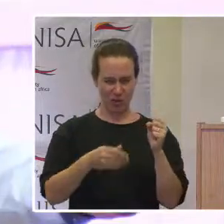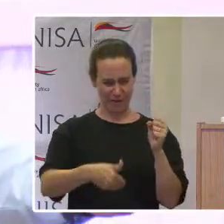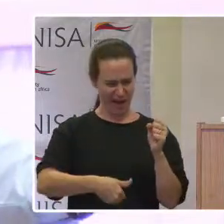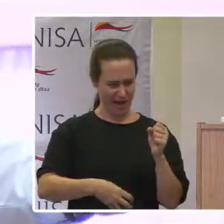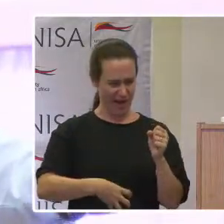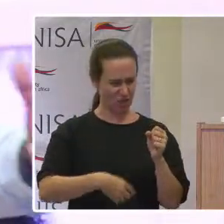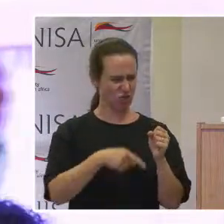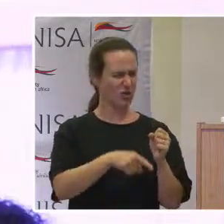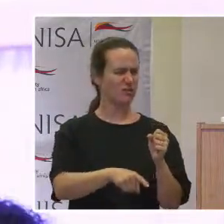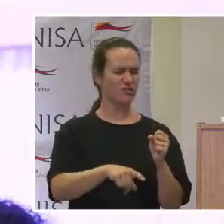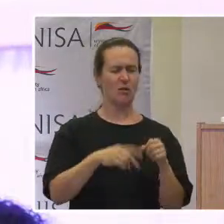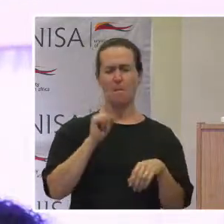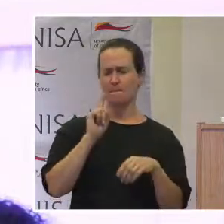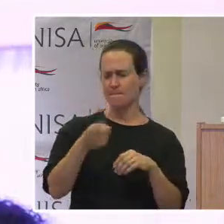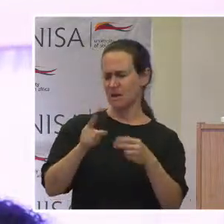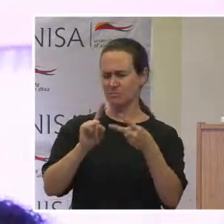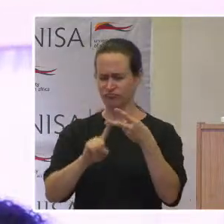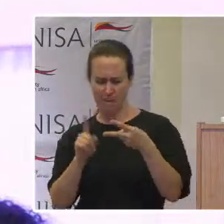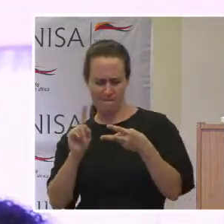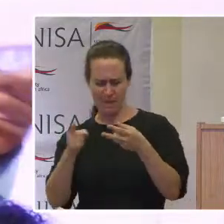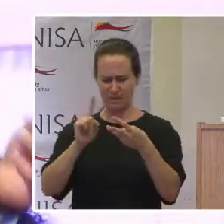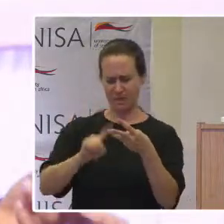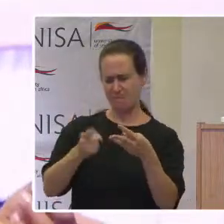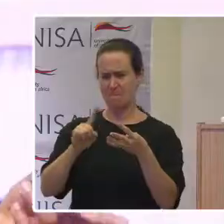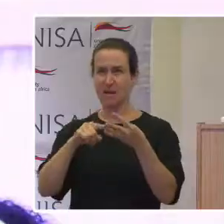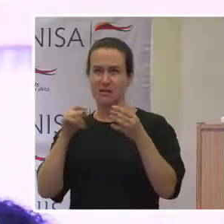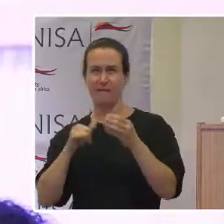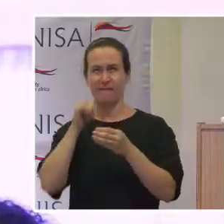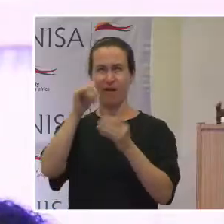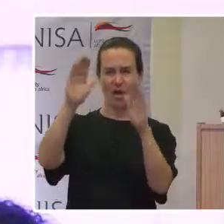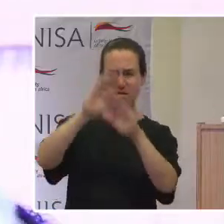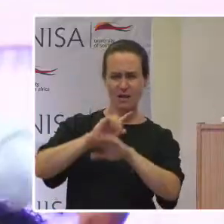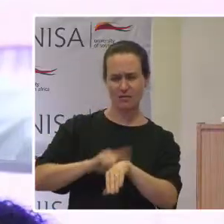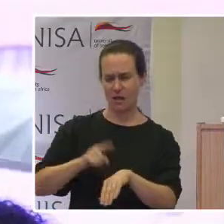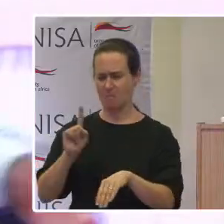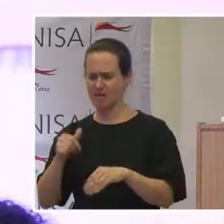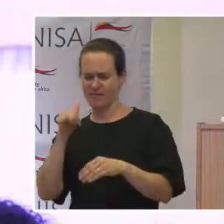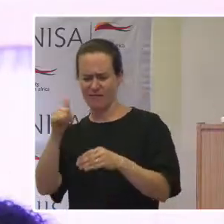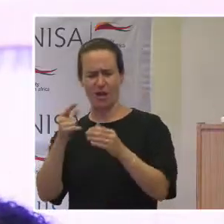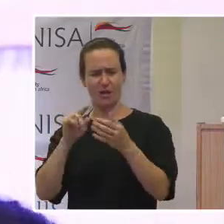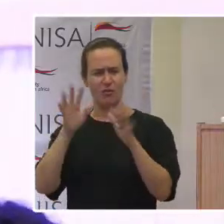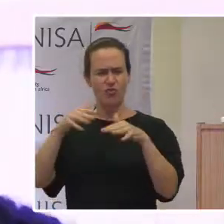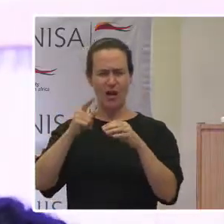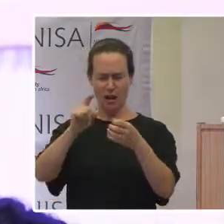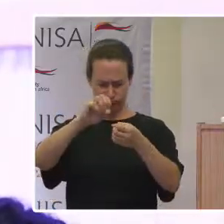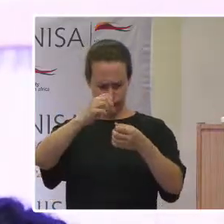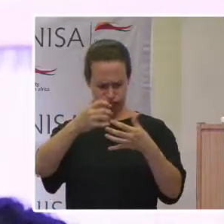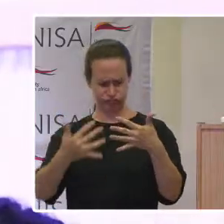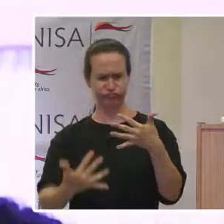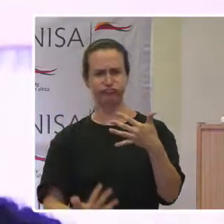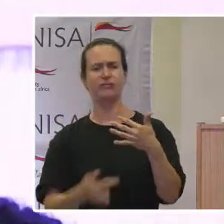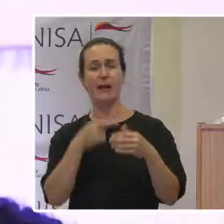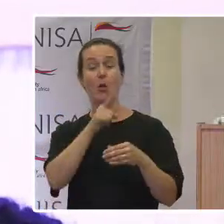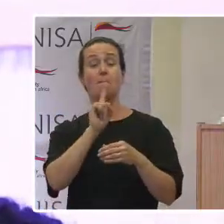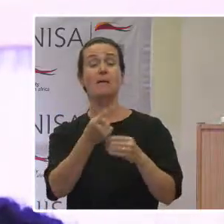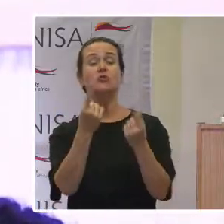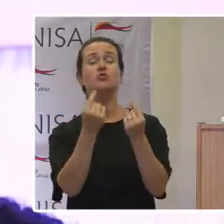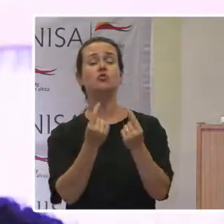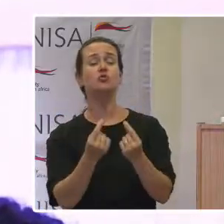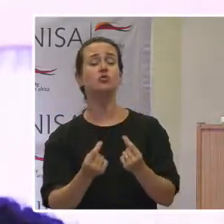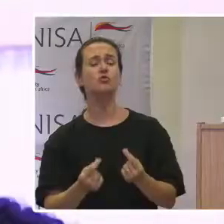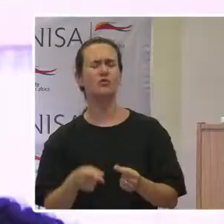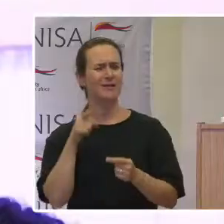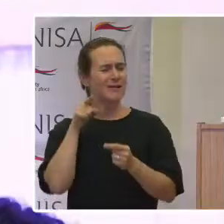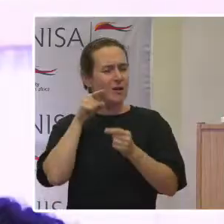turbine engine. You must have flown at night. You must have flown in the rain. You must have that. And you find that at the end of the day, to meet these